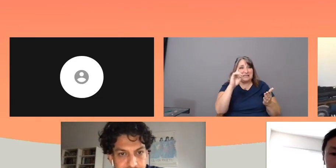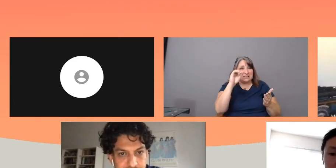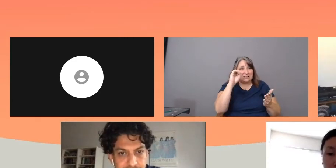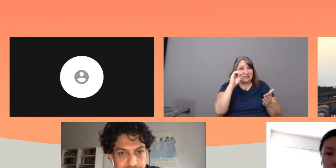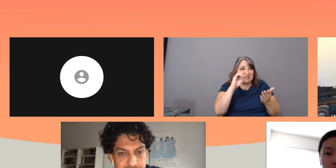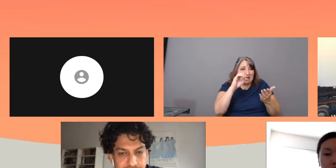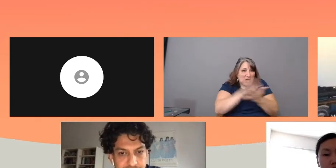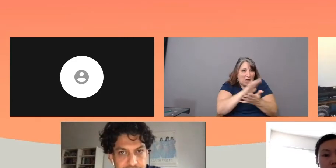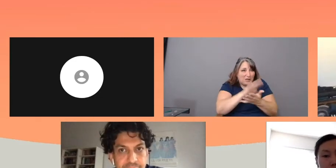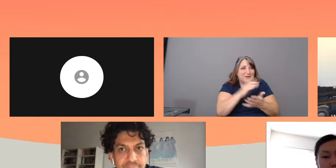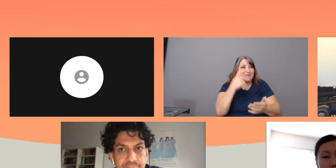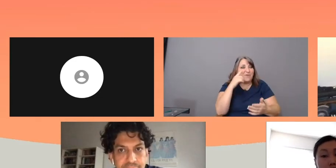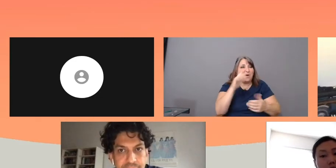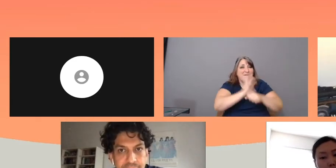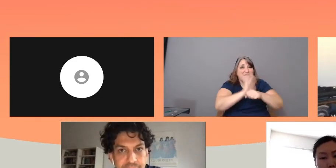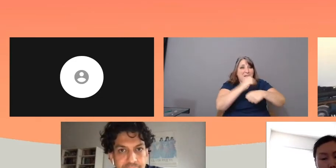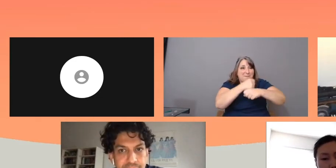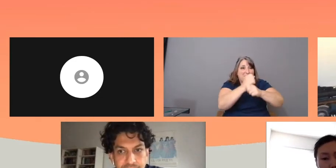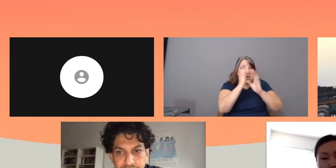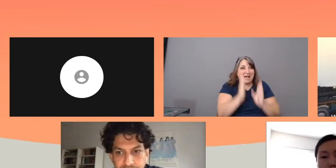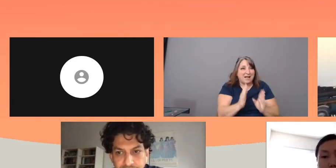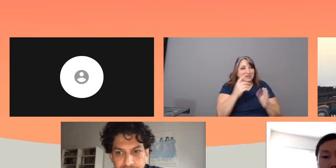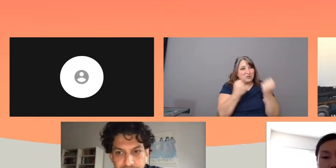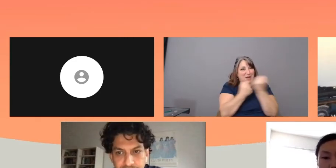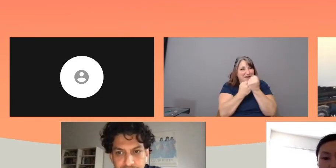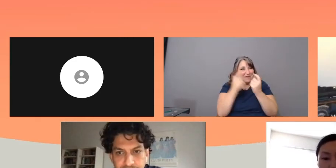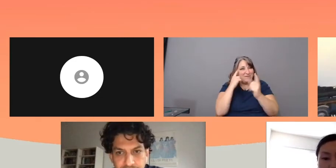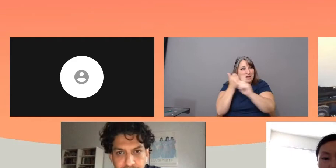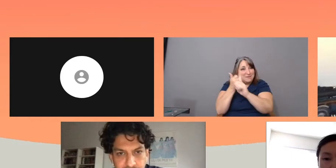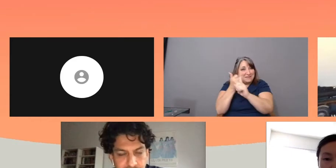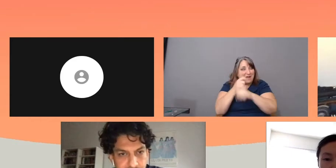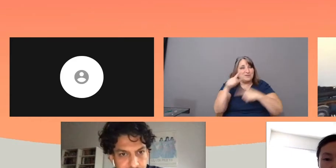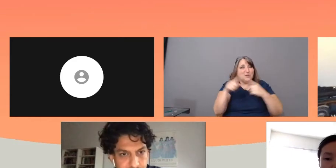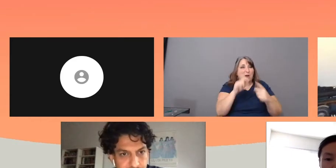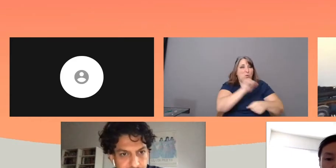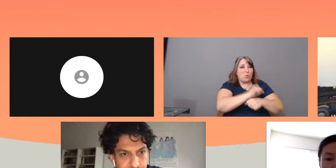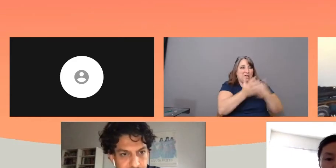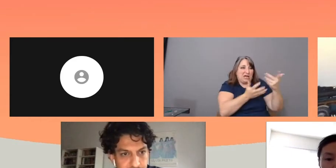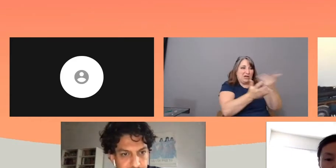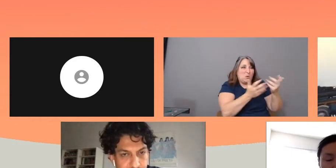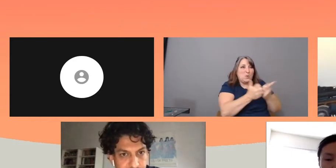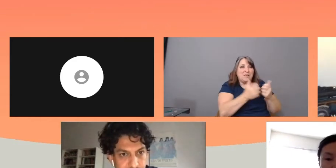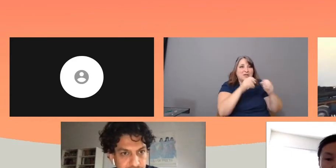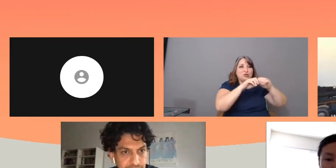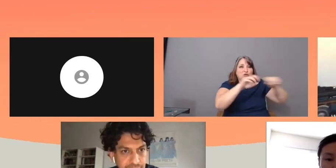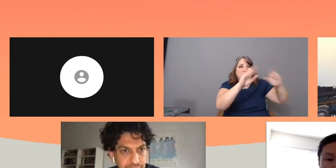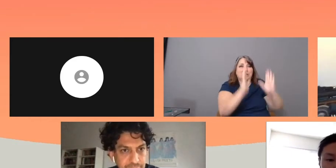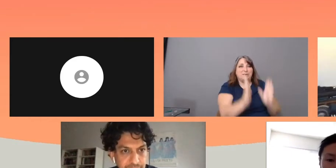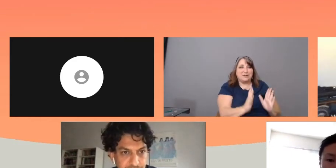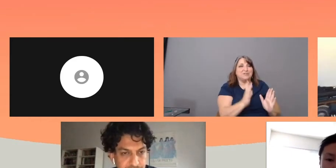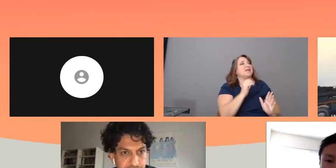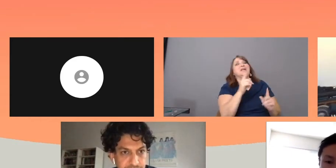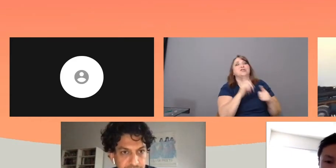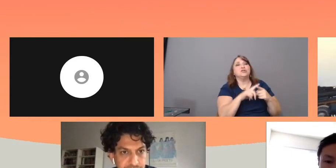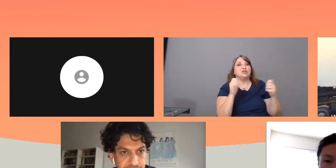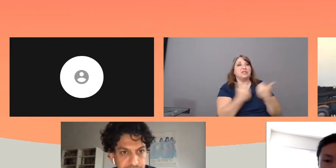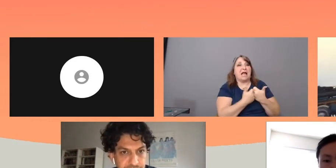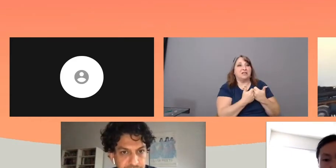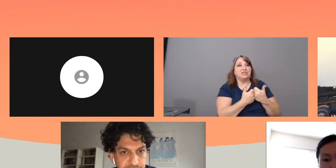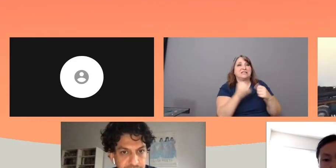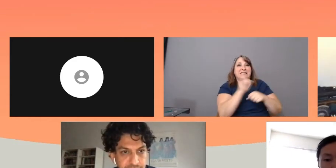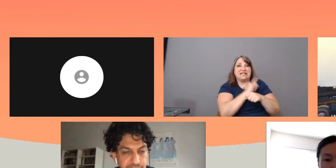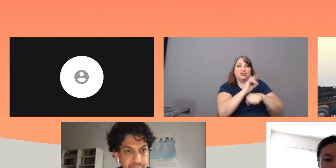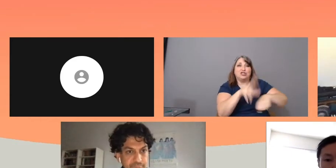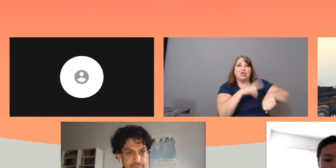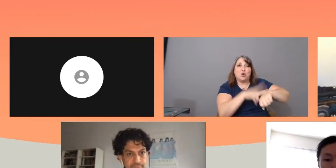better advocate for themselves when dealing with distributors. And the intention, as Carlos mentioned, is really to challenge like industry norms,